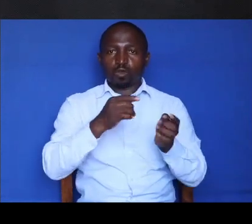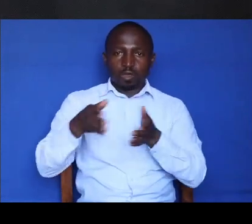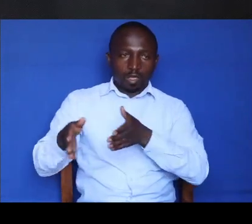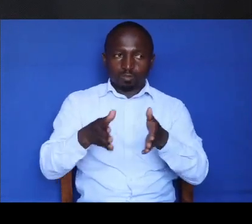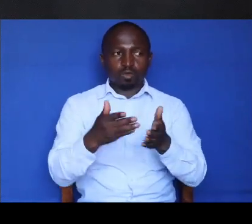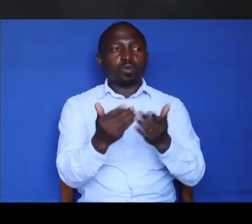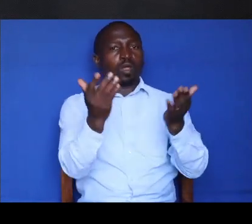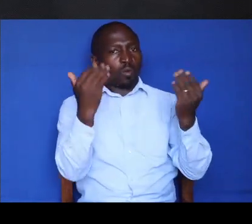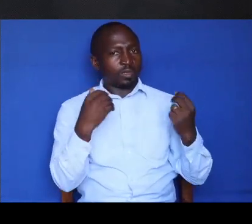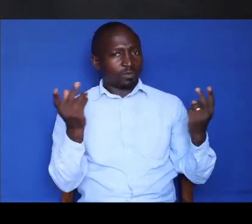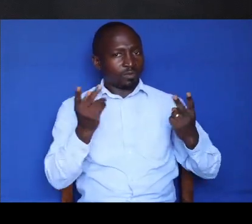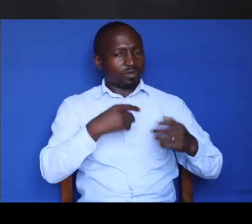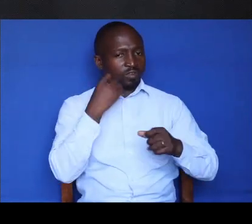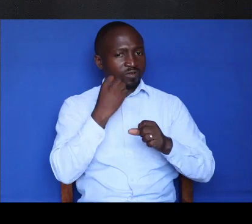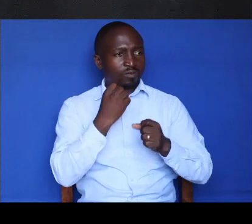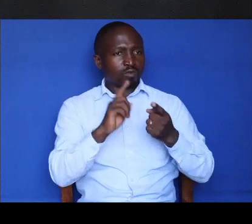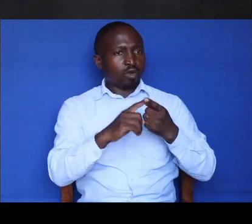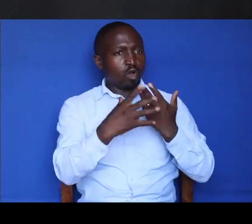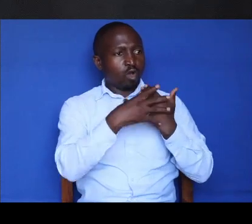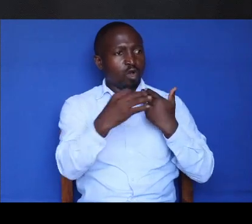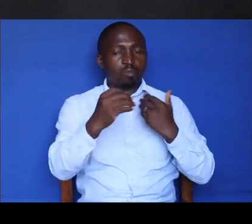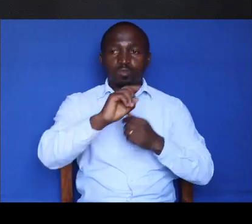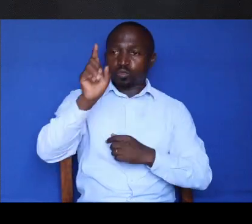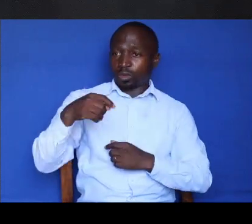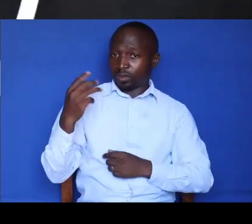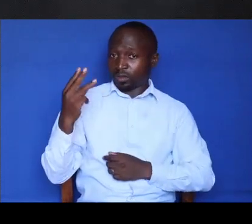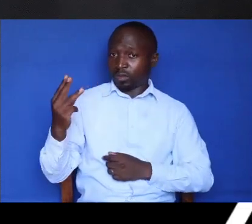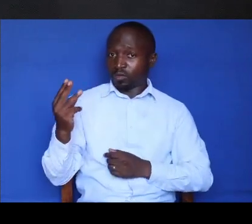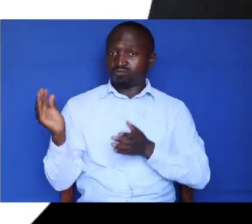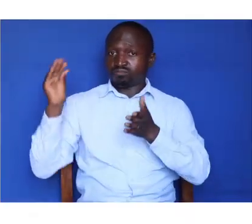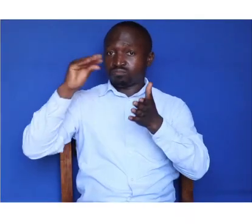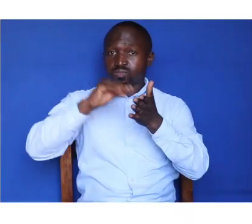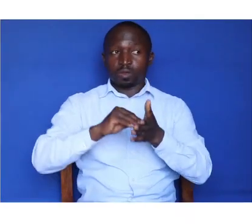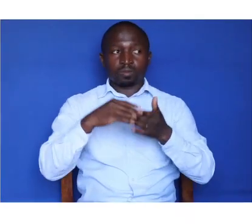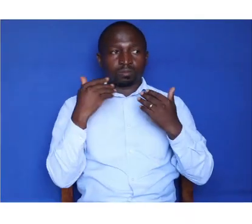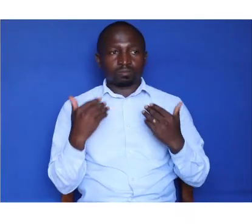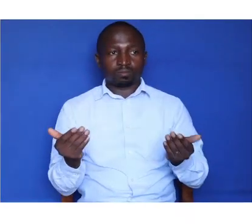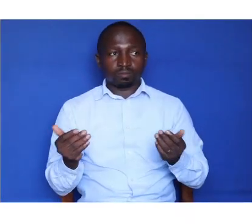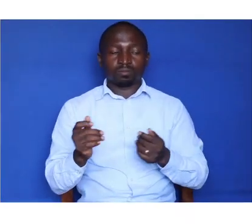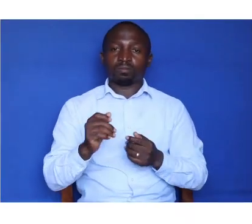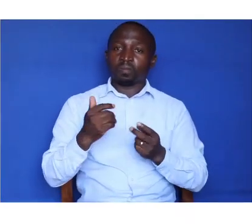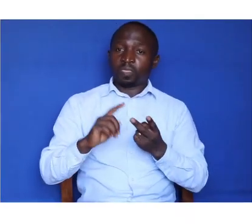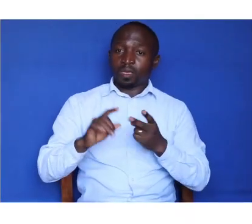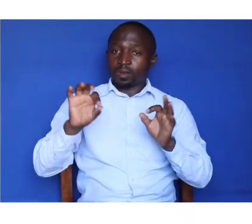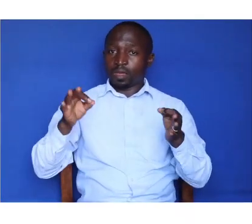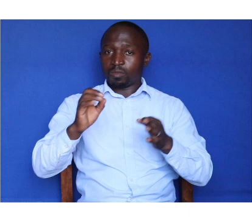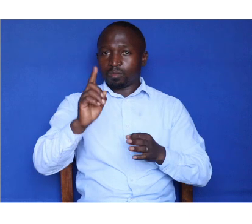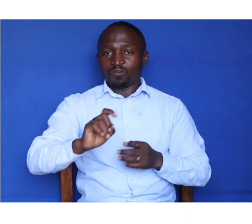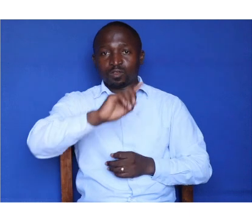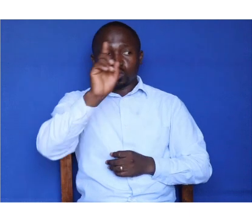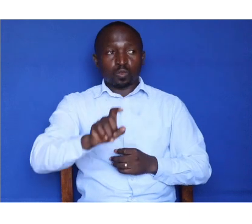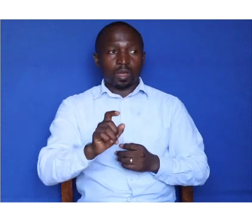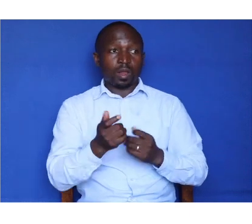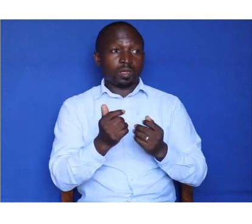buy the same we had with the question number 3. So class, the way the question has